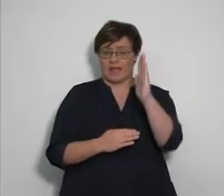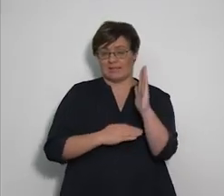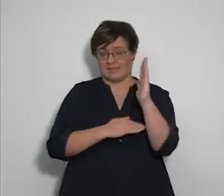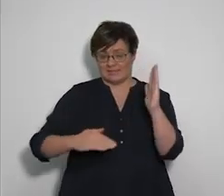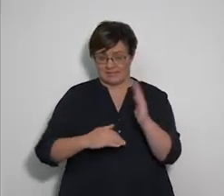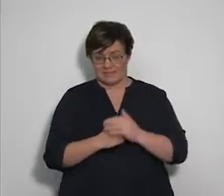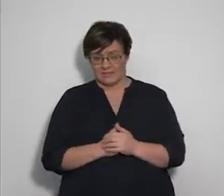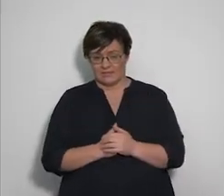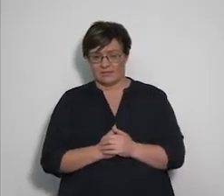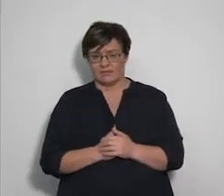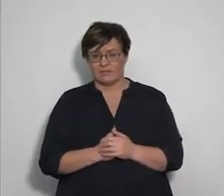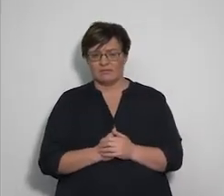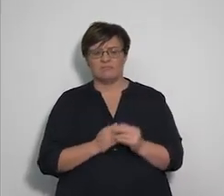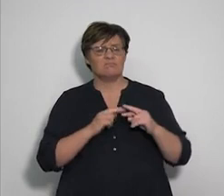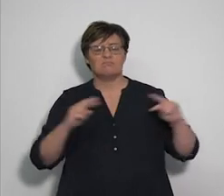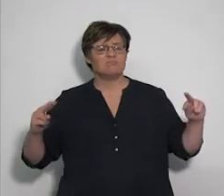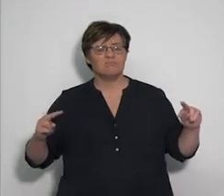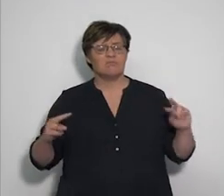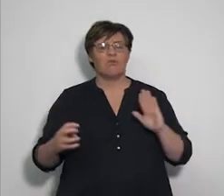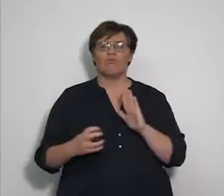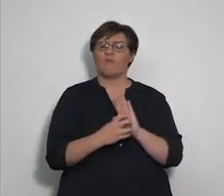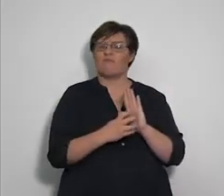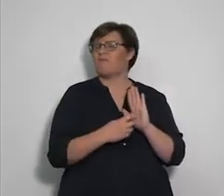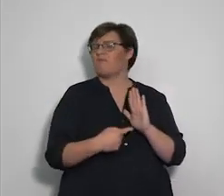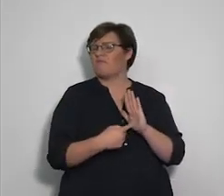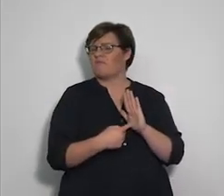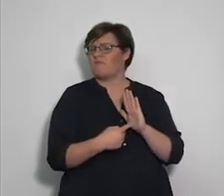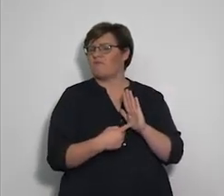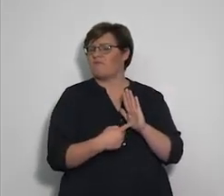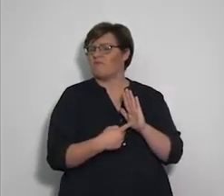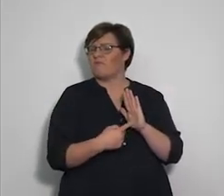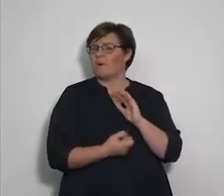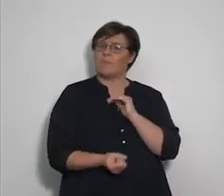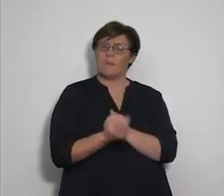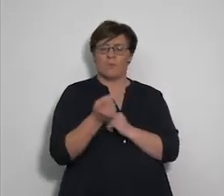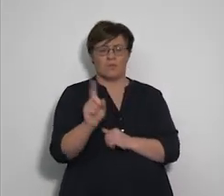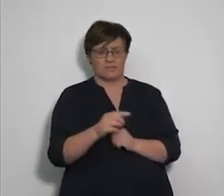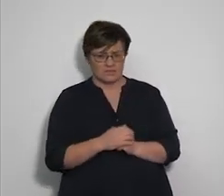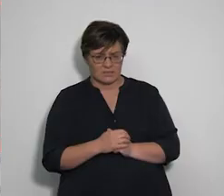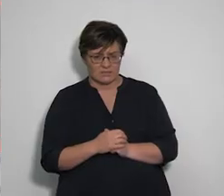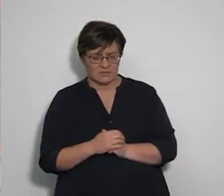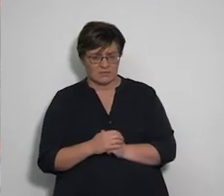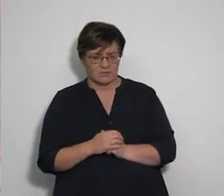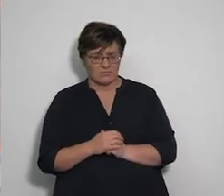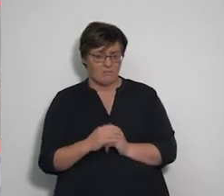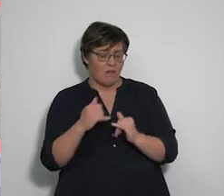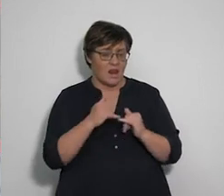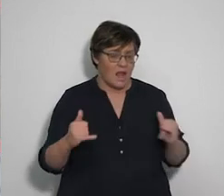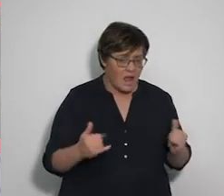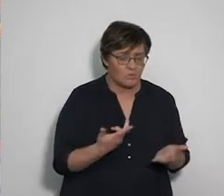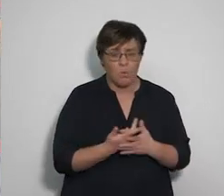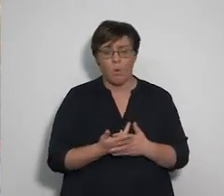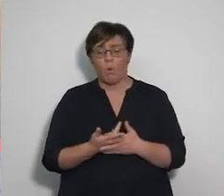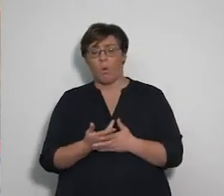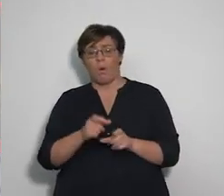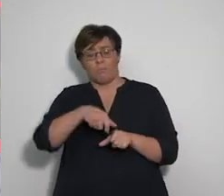our axes. What kind of graph are we actually going to draw? Is it going to be a line